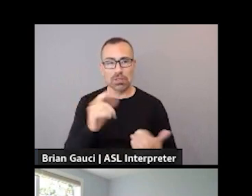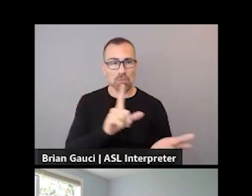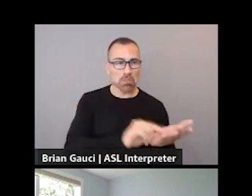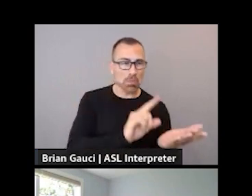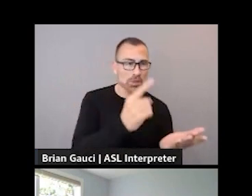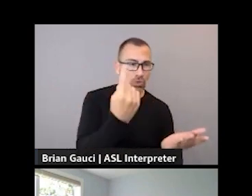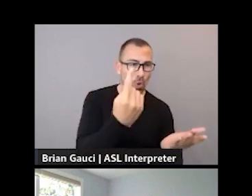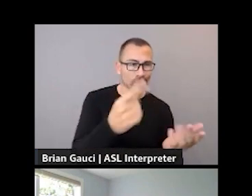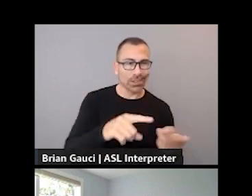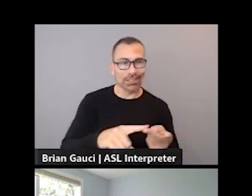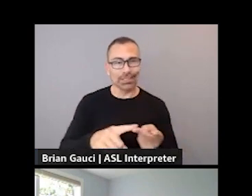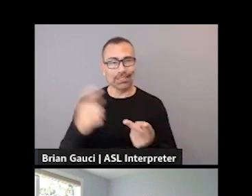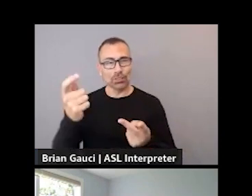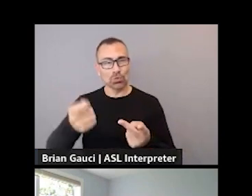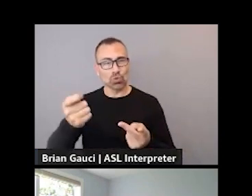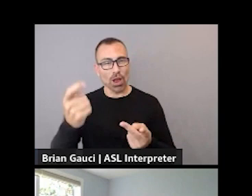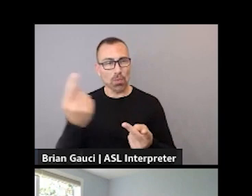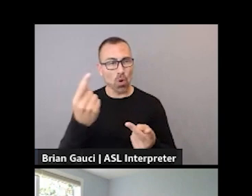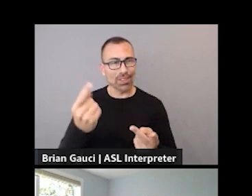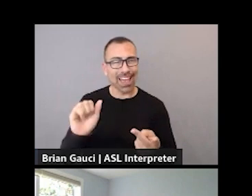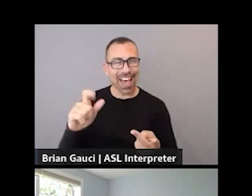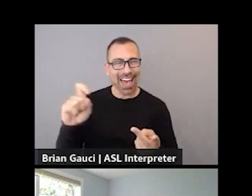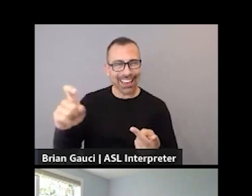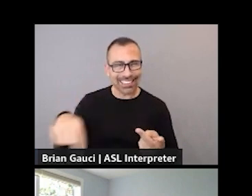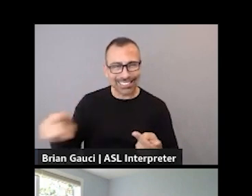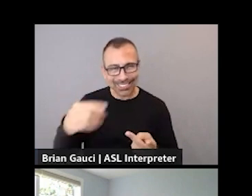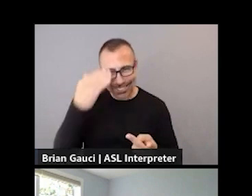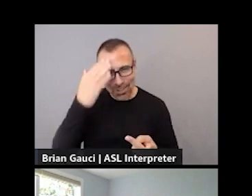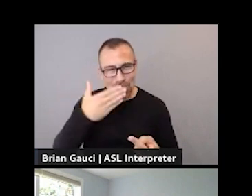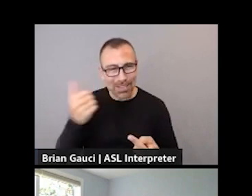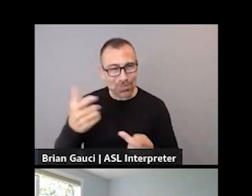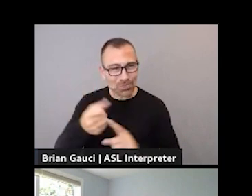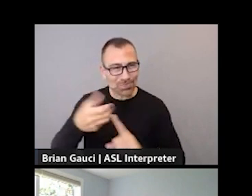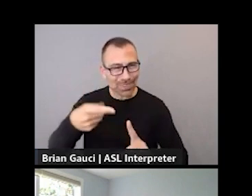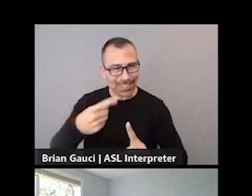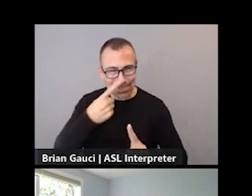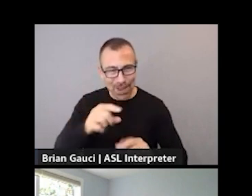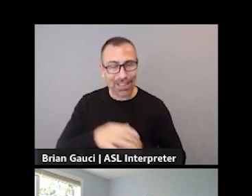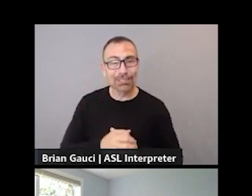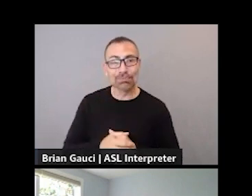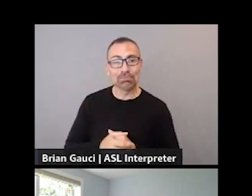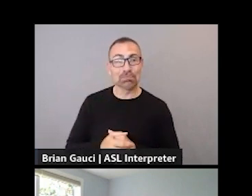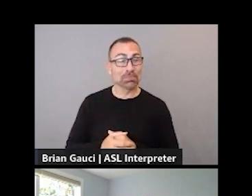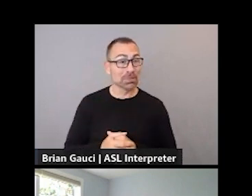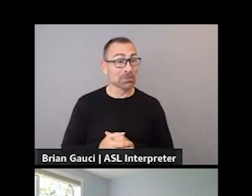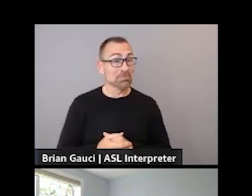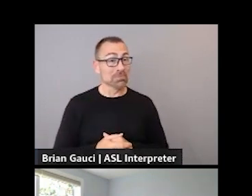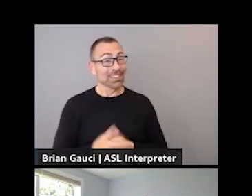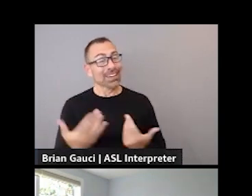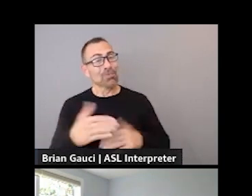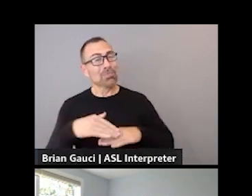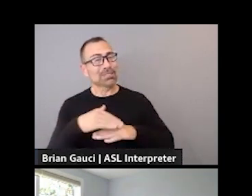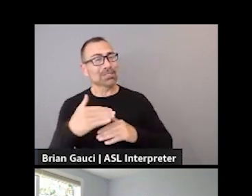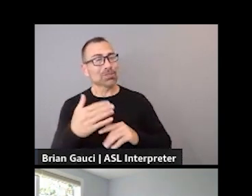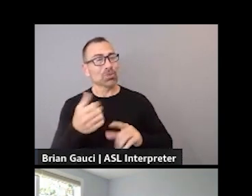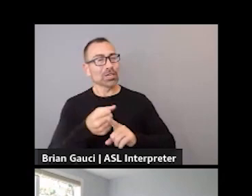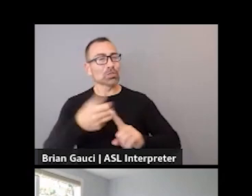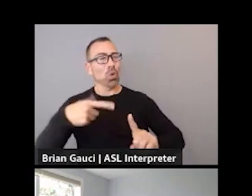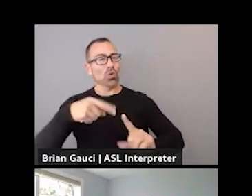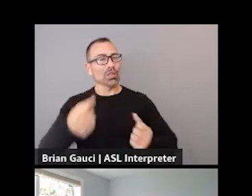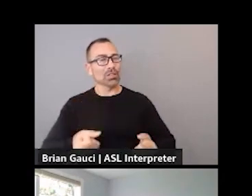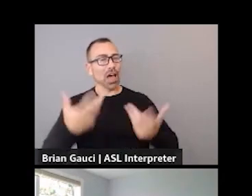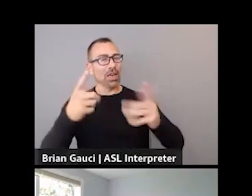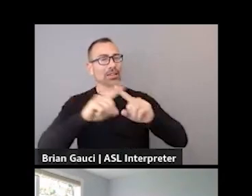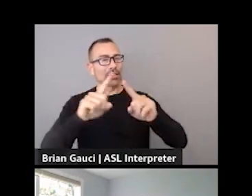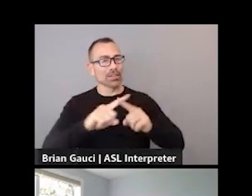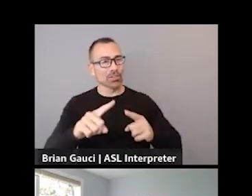job of covering kind of that whole. You want to do that? Yeah. So basically, we expose a bunch of different features that people can configure on